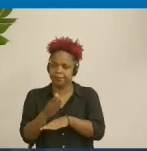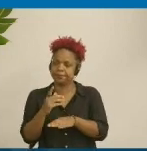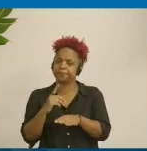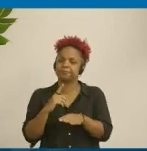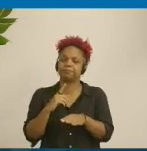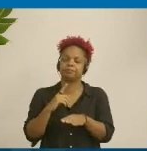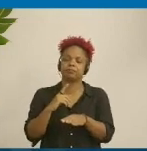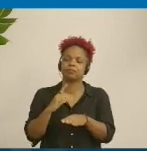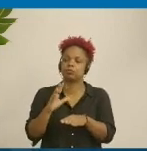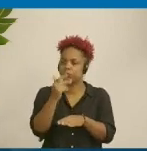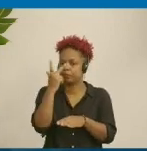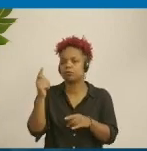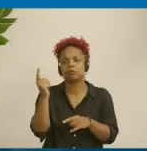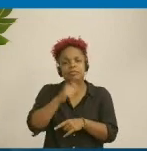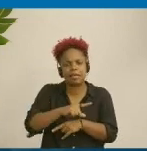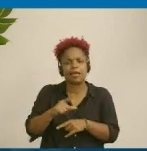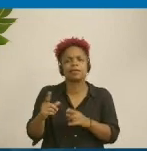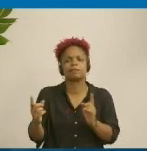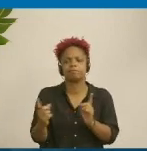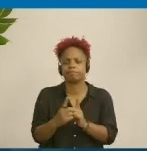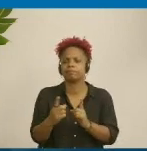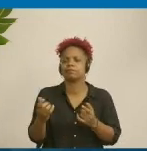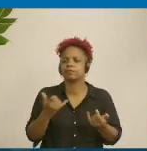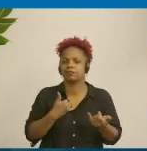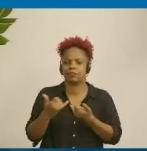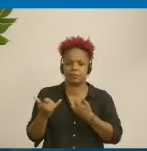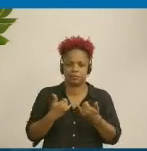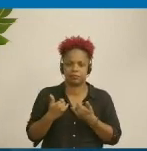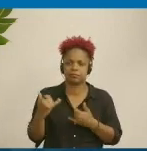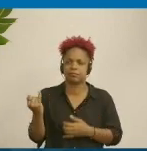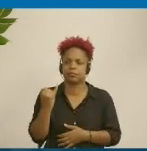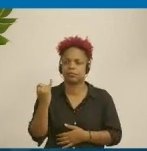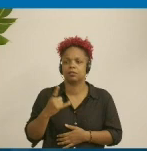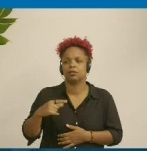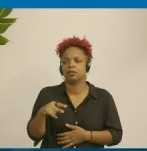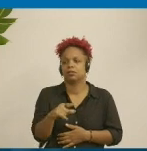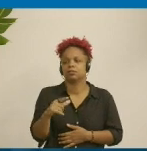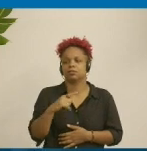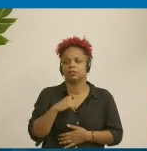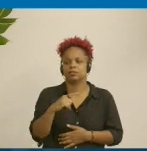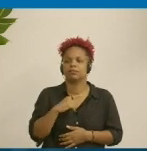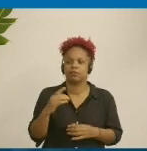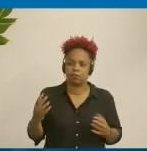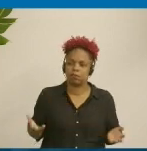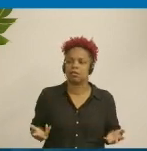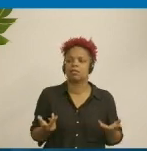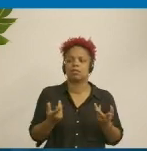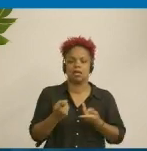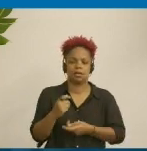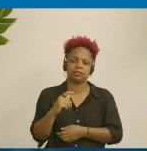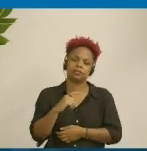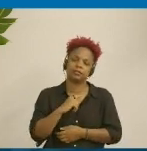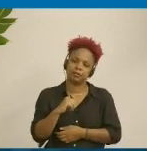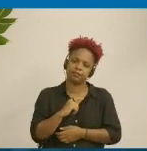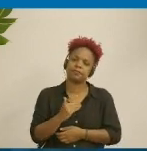evidence-based and which is trusted. And this is, for most of us around the world, a very normal, easy day-to-day business and